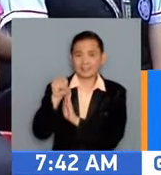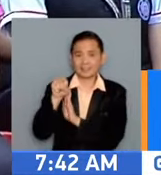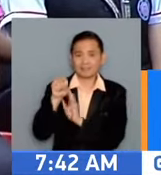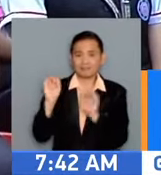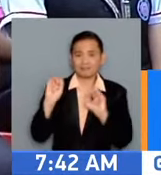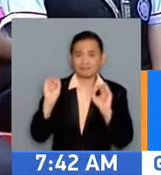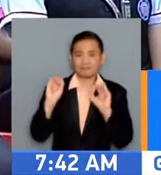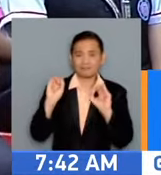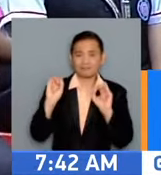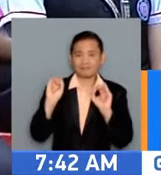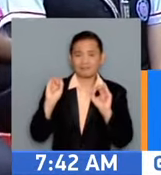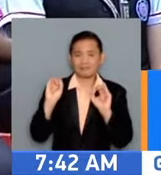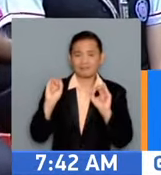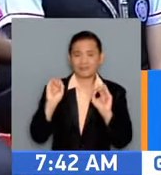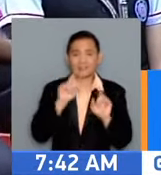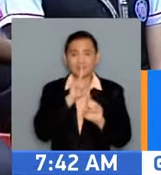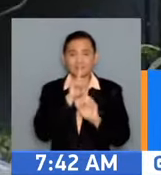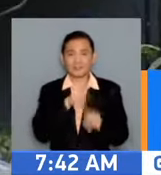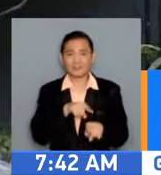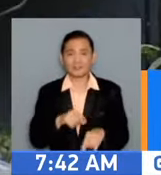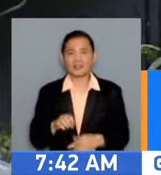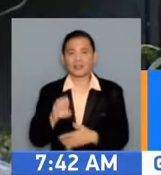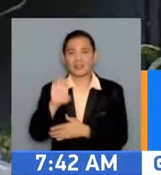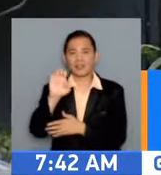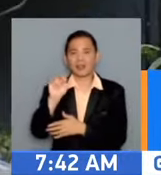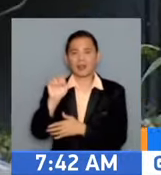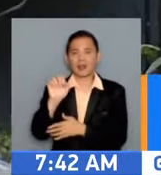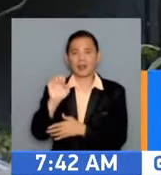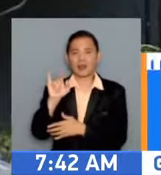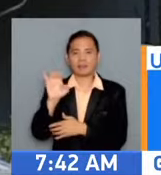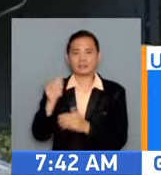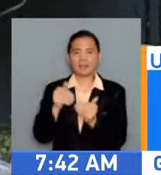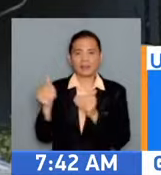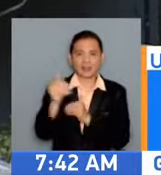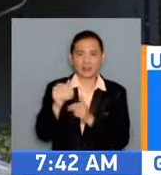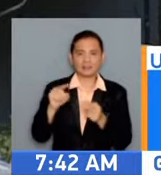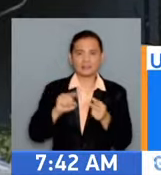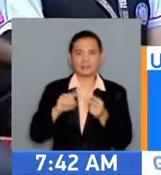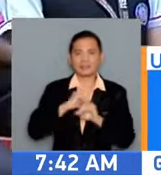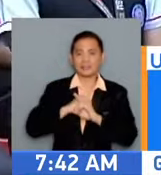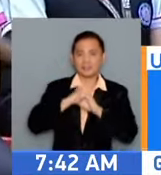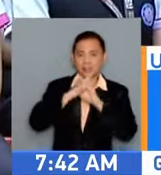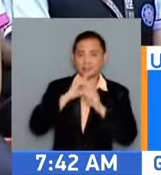up. The answer is actually Enhanced Defense Cooperation Agreement.